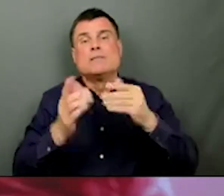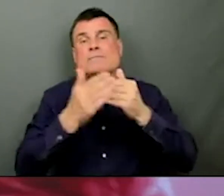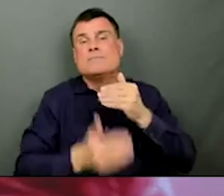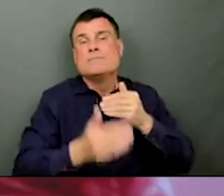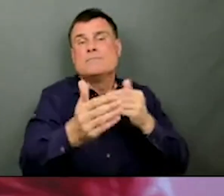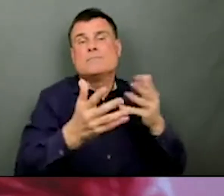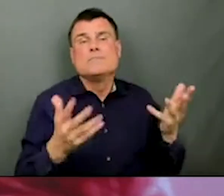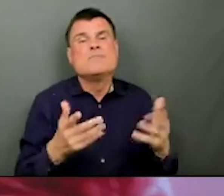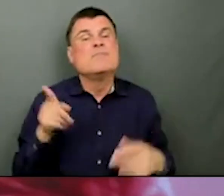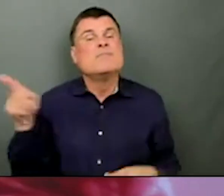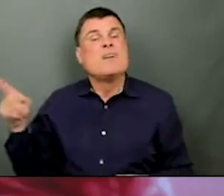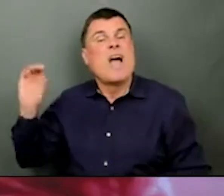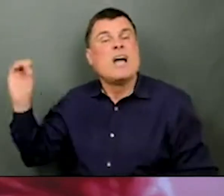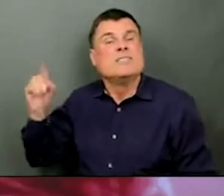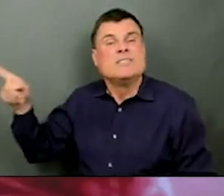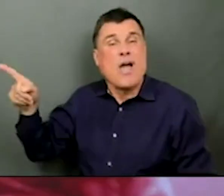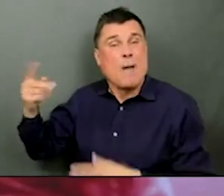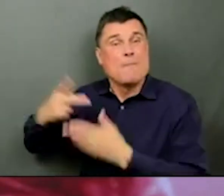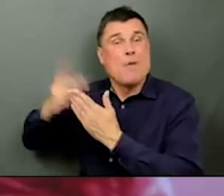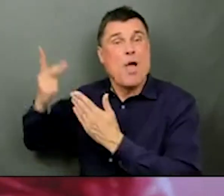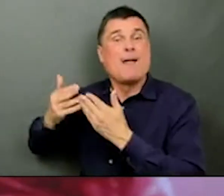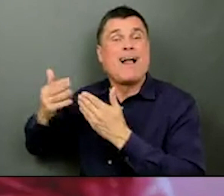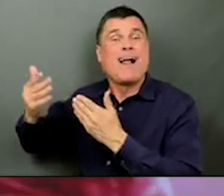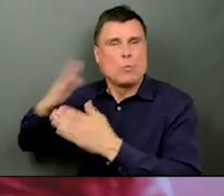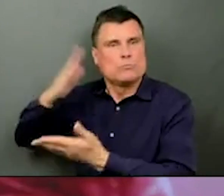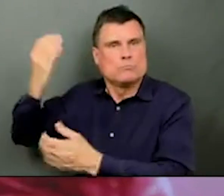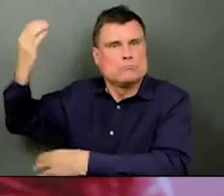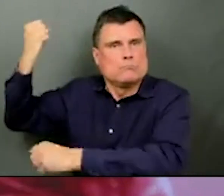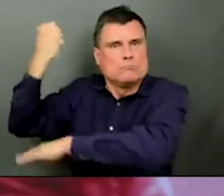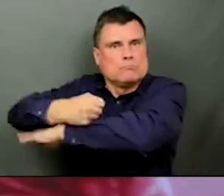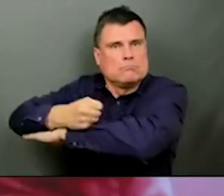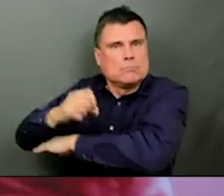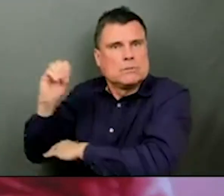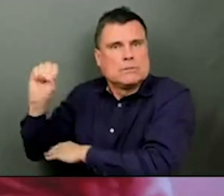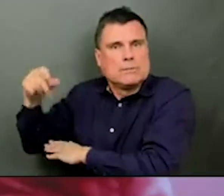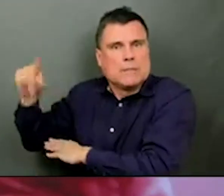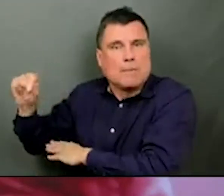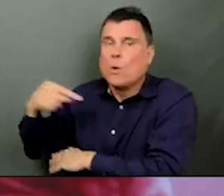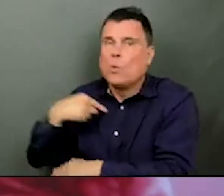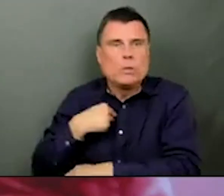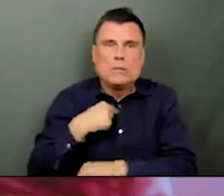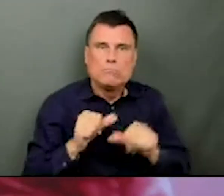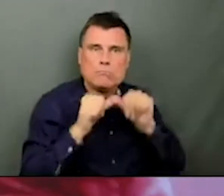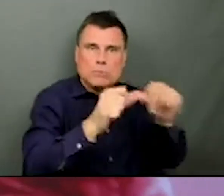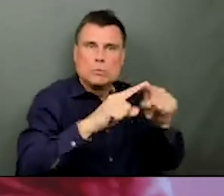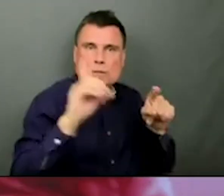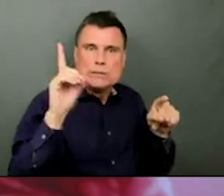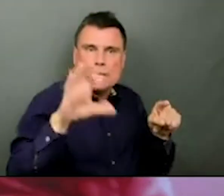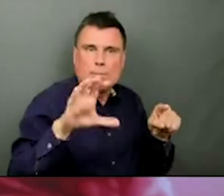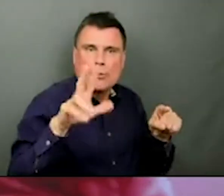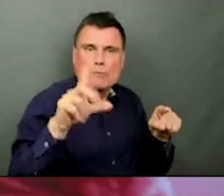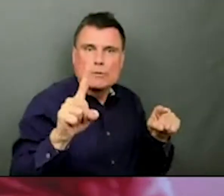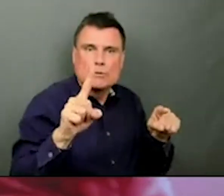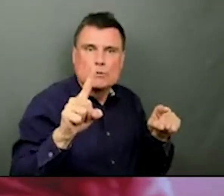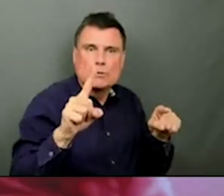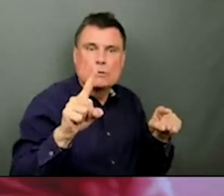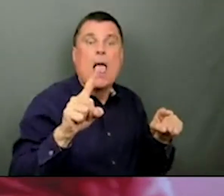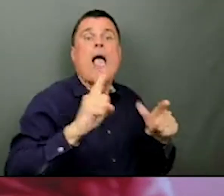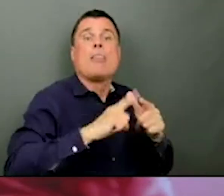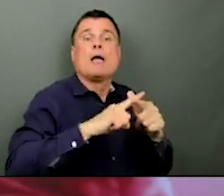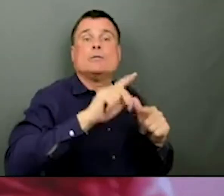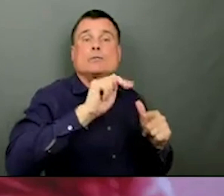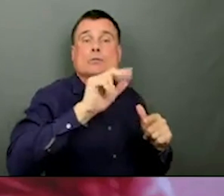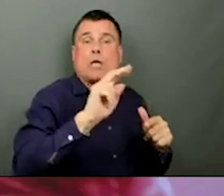the expiry date in Ontario, but we're going to make it permanent January 1. In addition to that, and I was very grateful for the